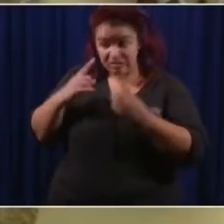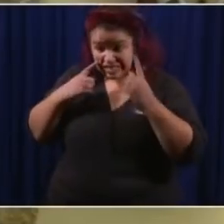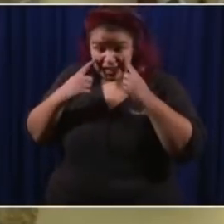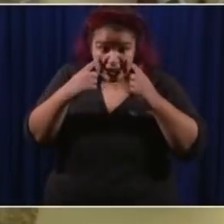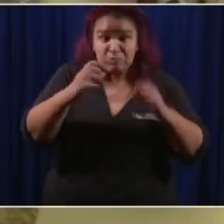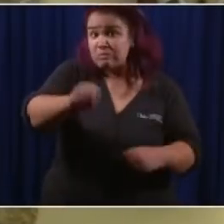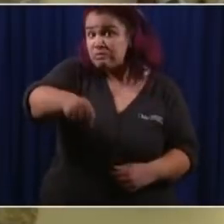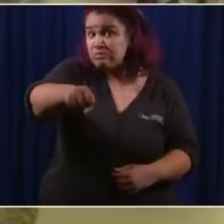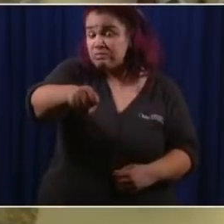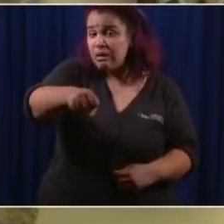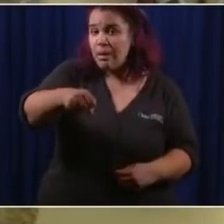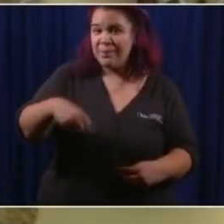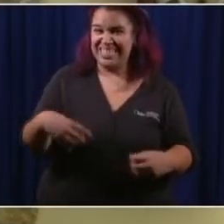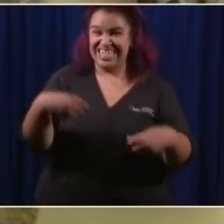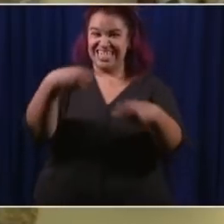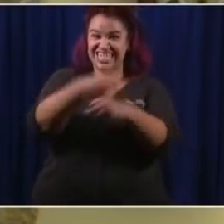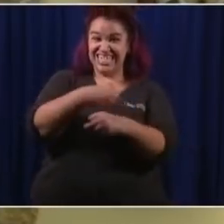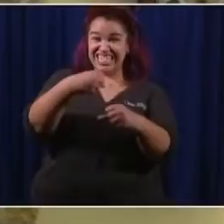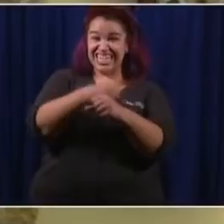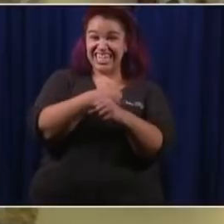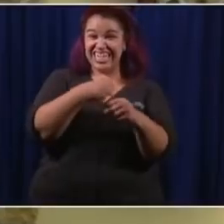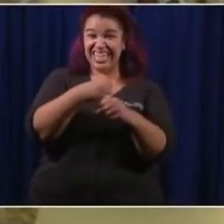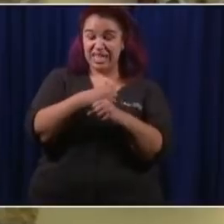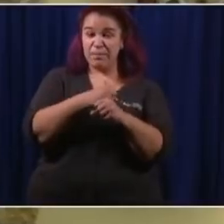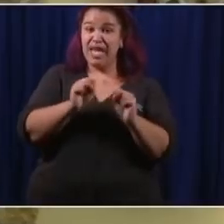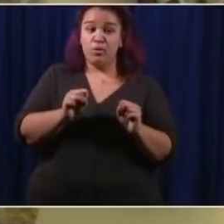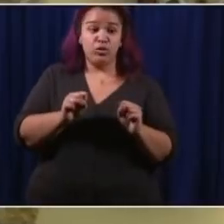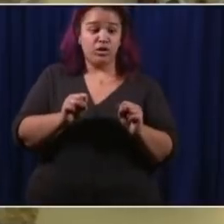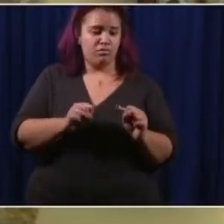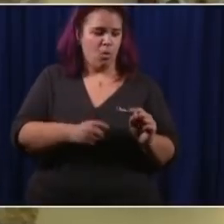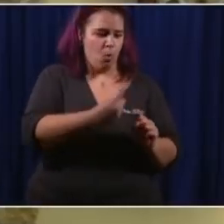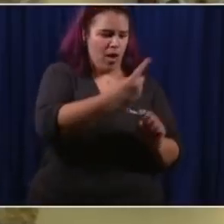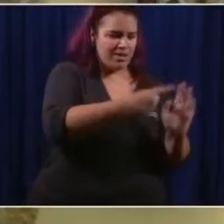statistically comparing one to the other, we can't do that.